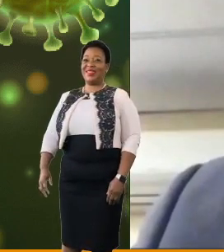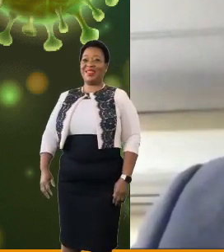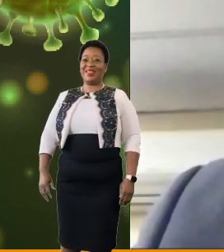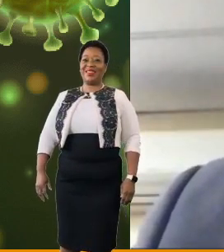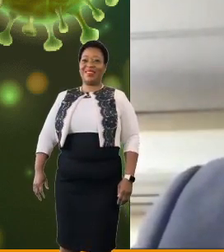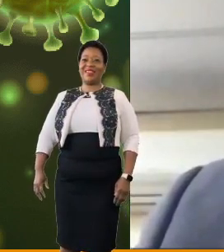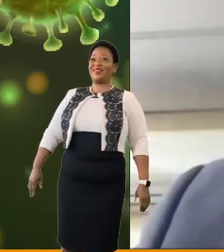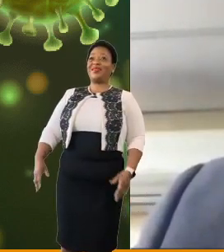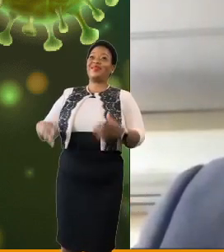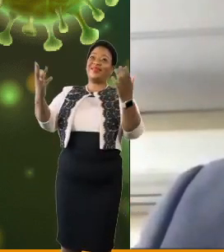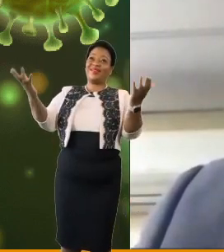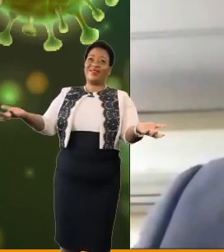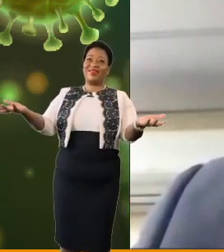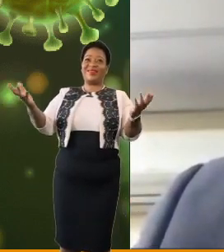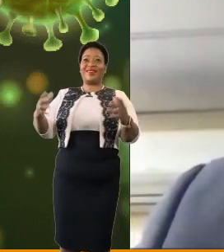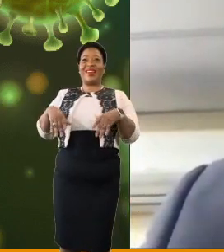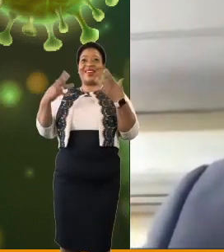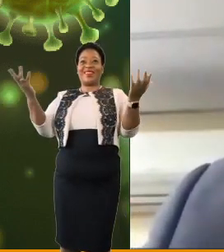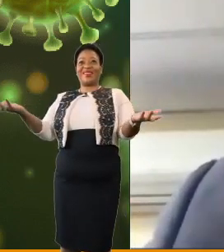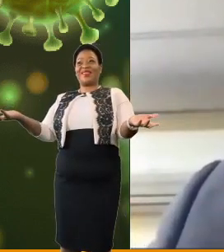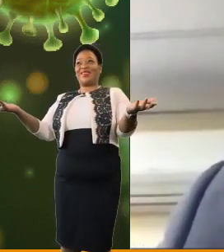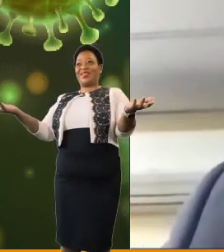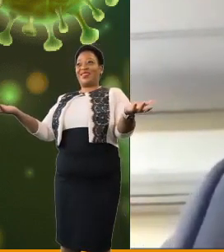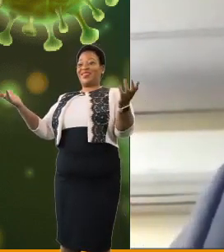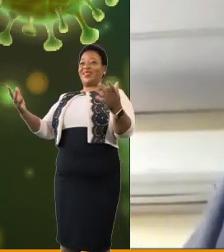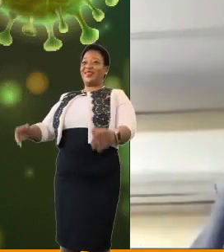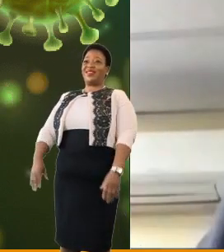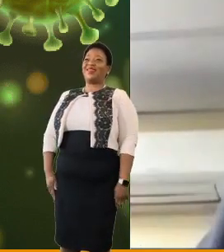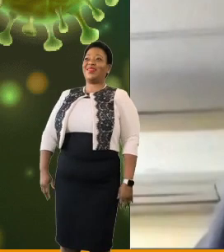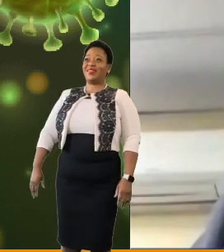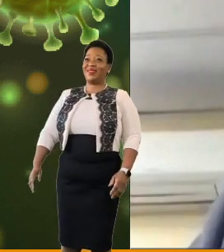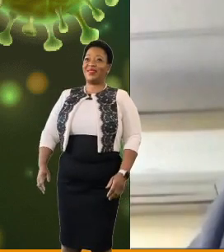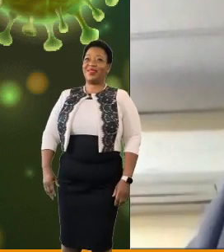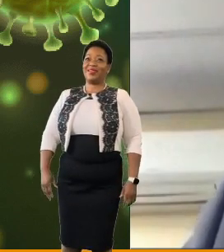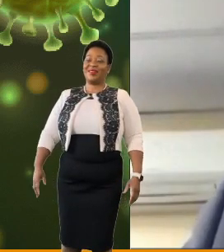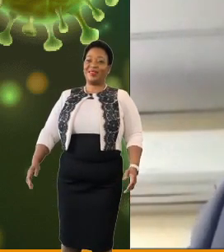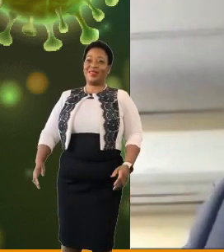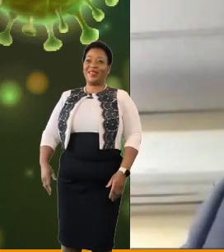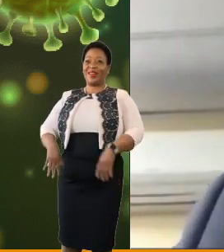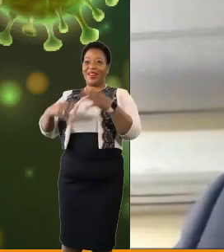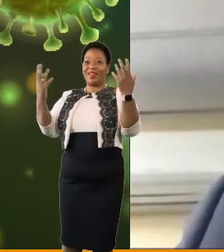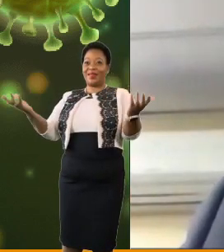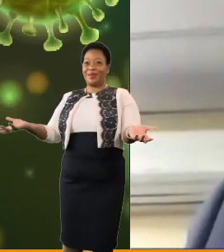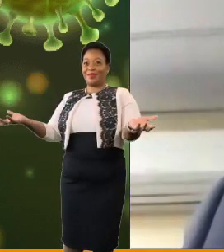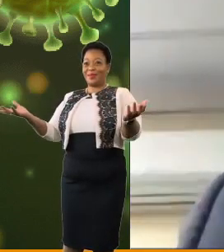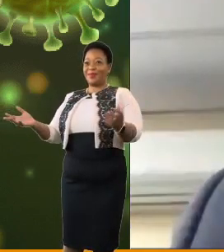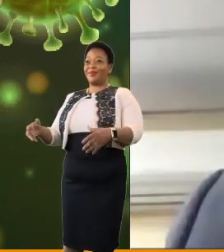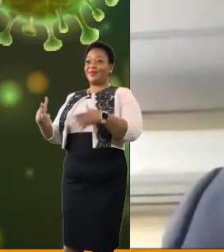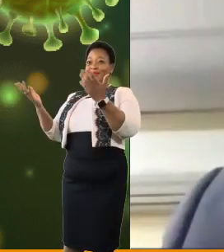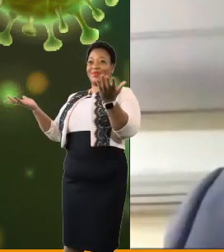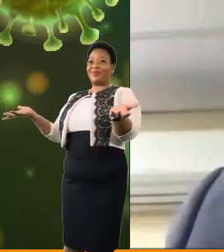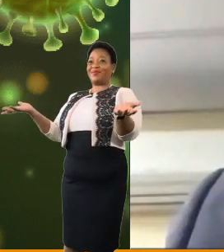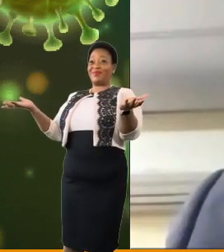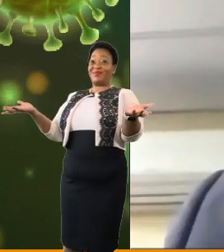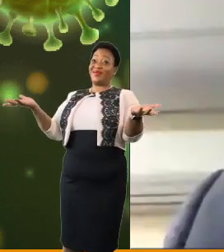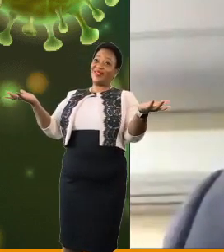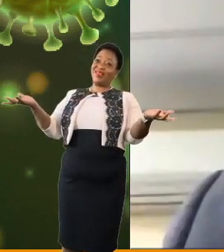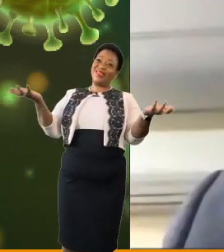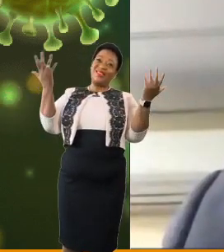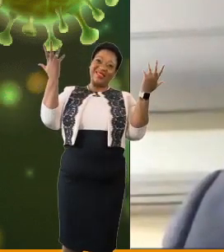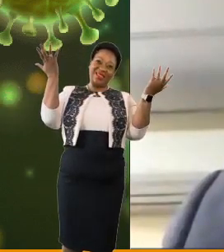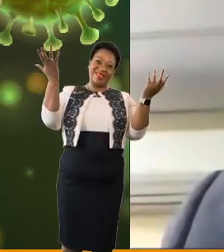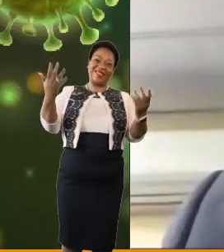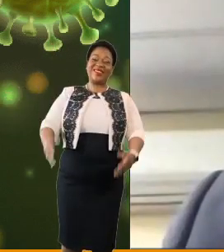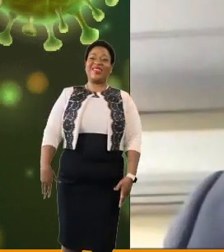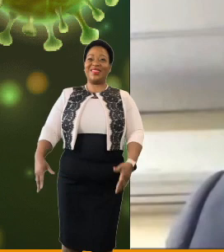the retention to the labor market. So with COVID-19, we introduced a scheme. This was a new scheme